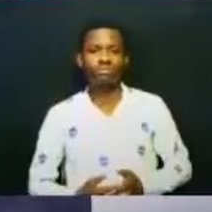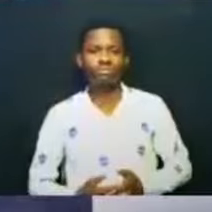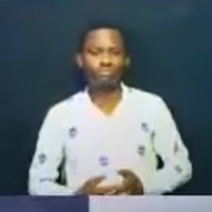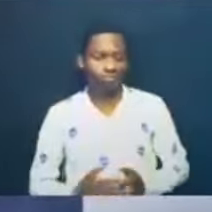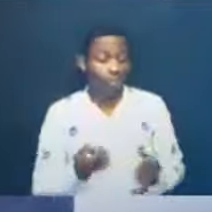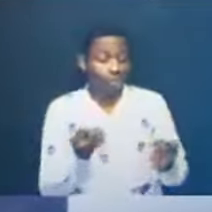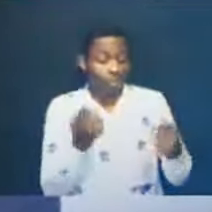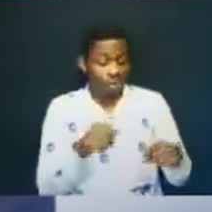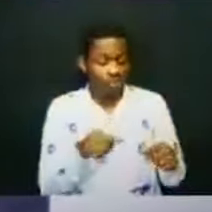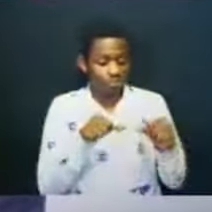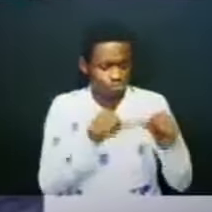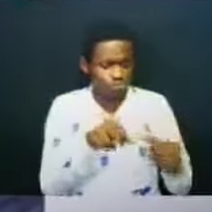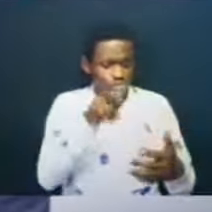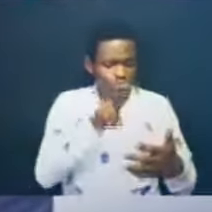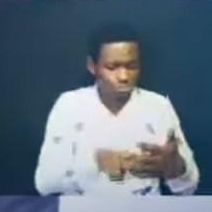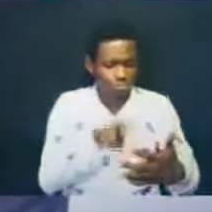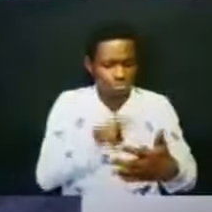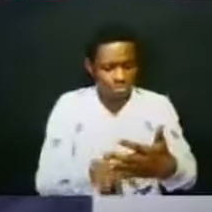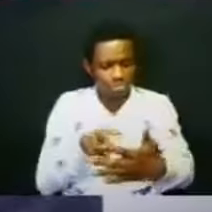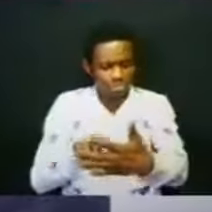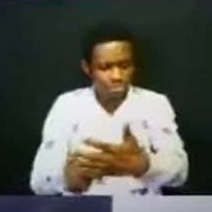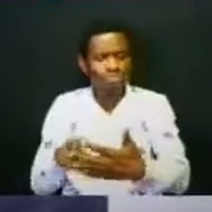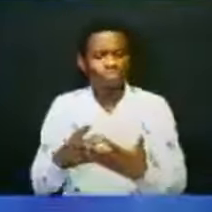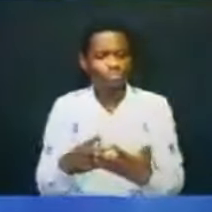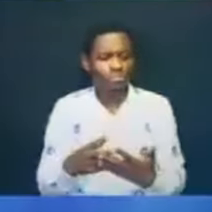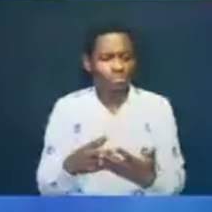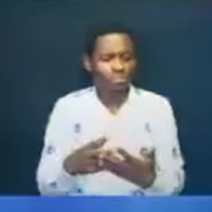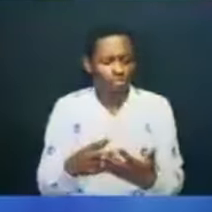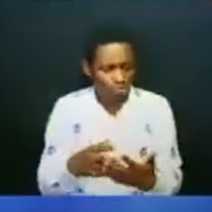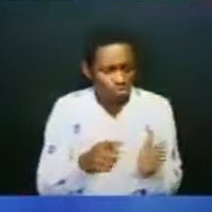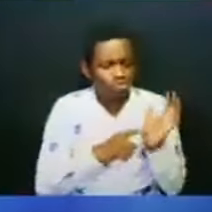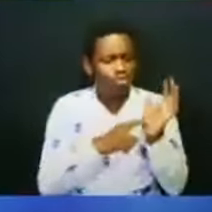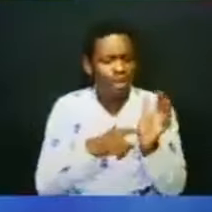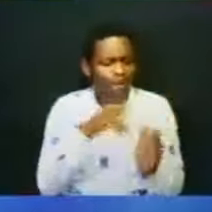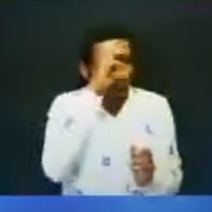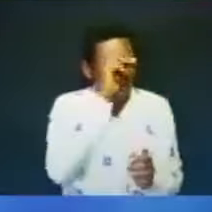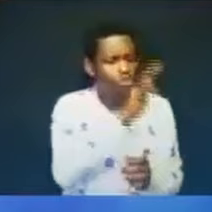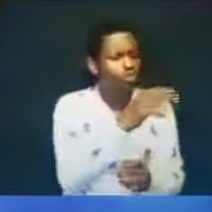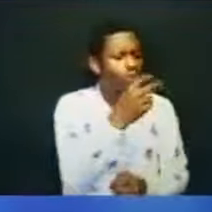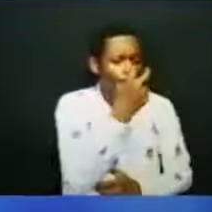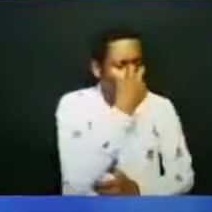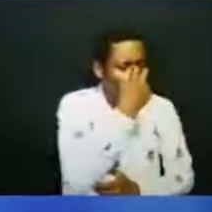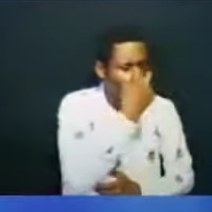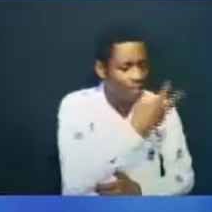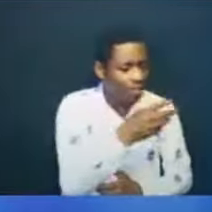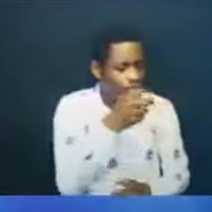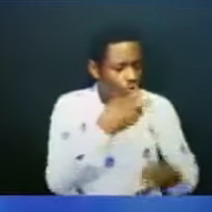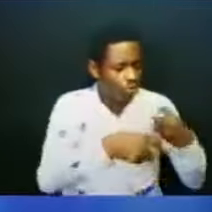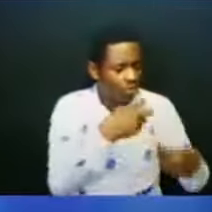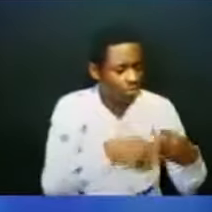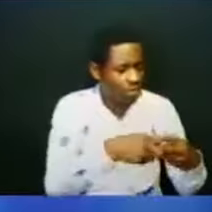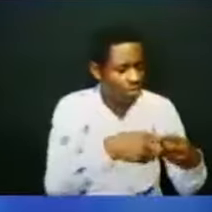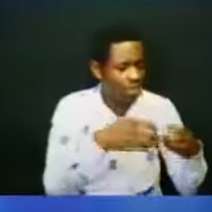this story revealed that the blindness of this man and the complexity of his situation has